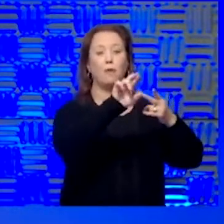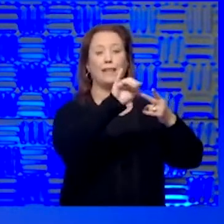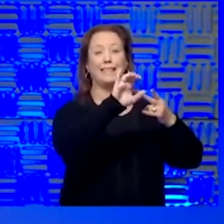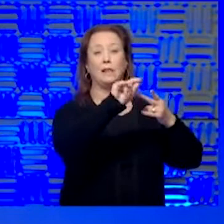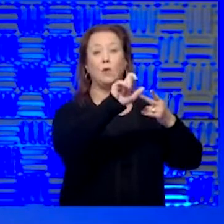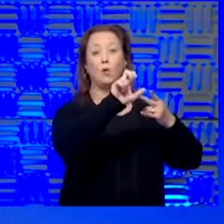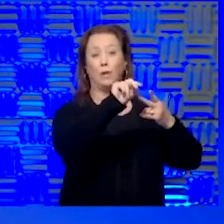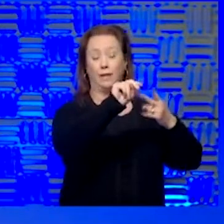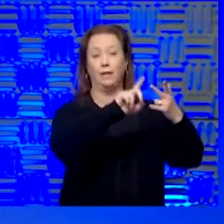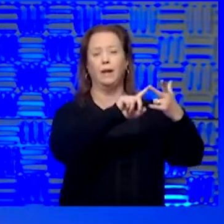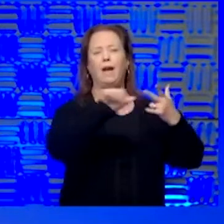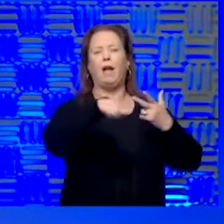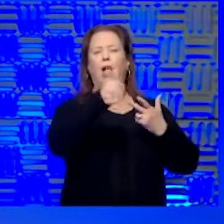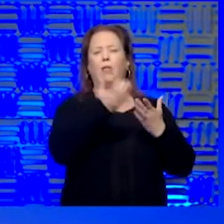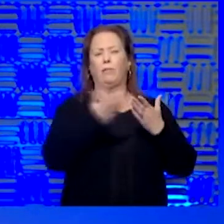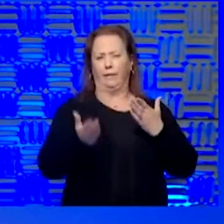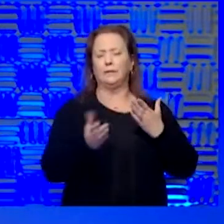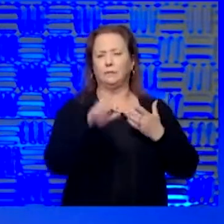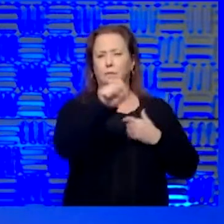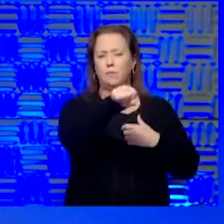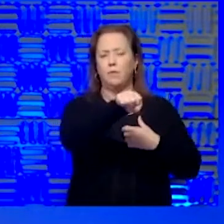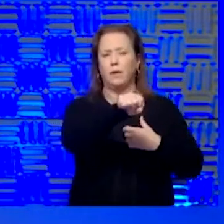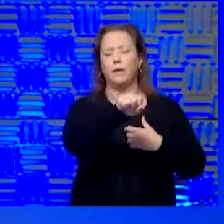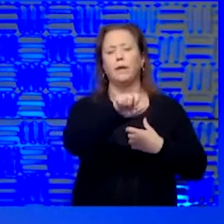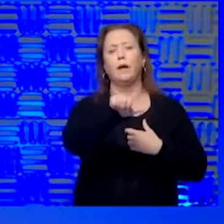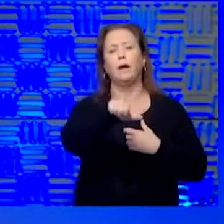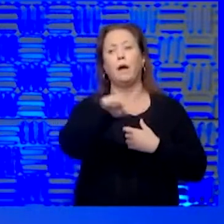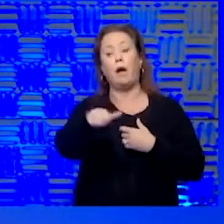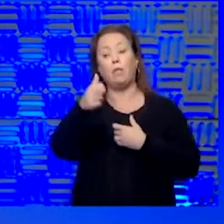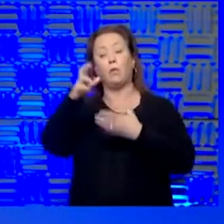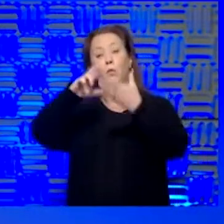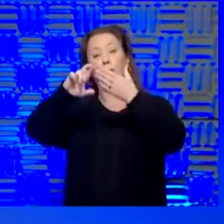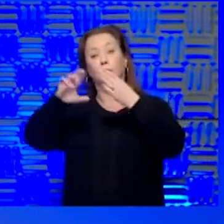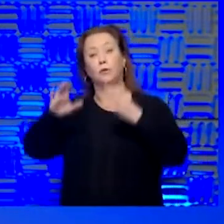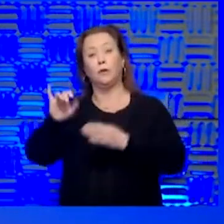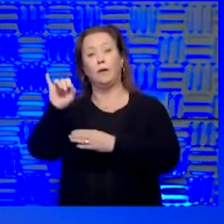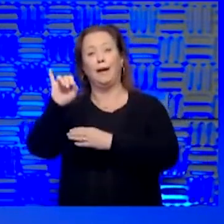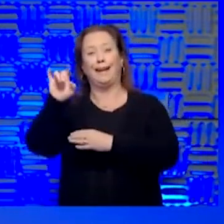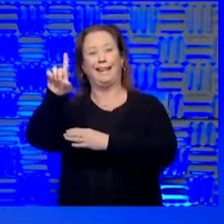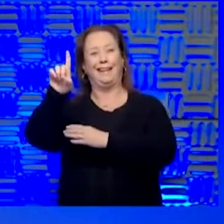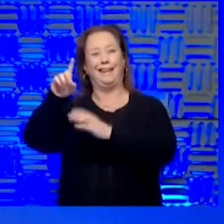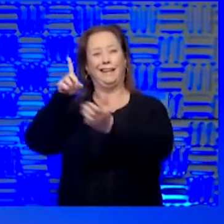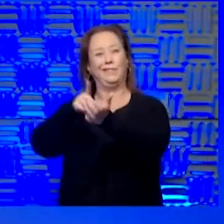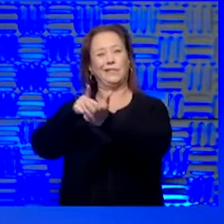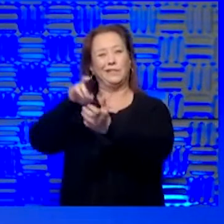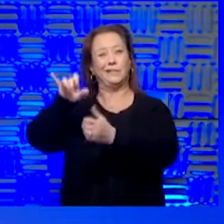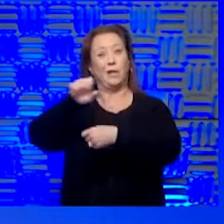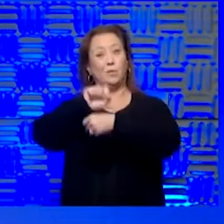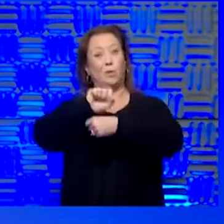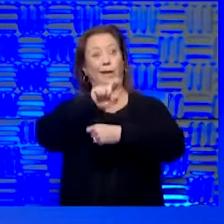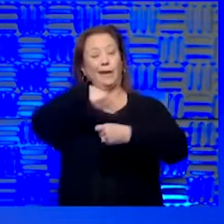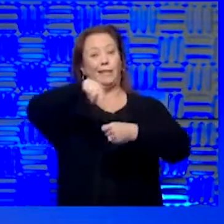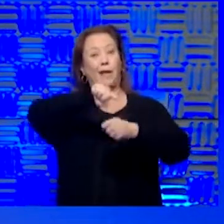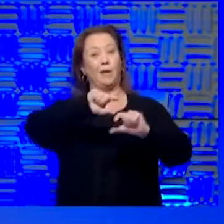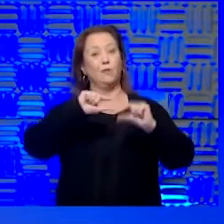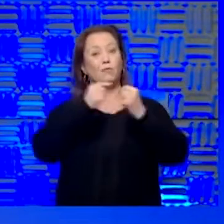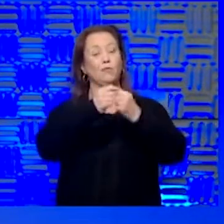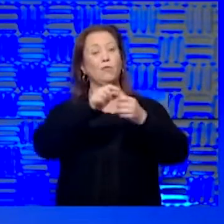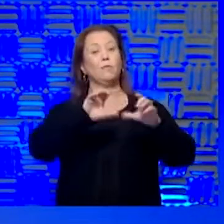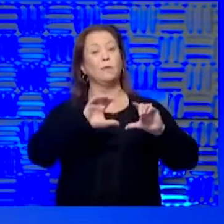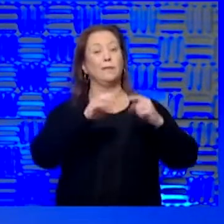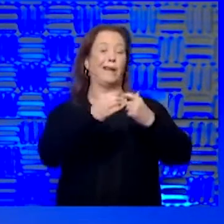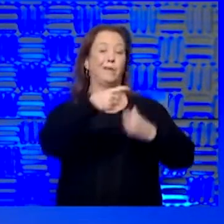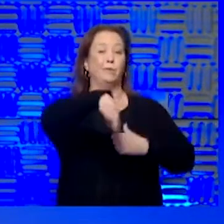other things. One of our researchers, one of our ID physicians in that group has been active in